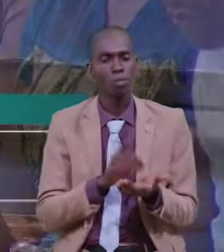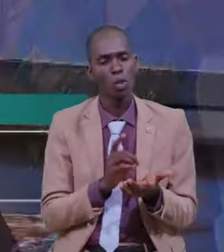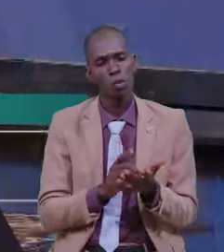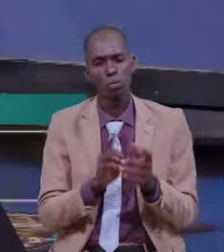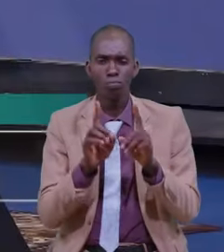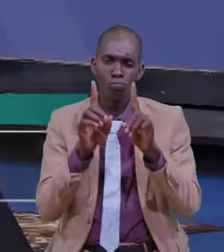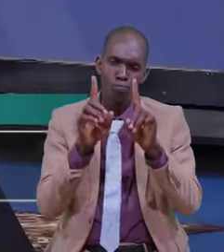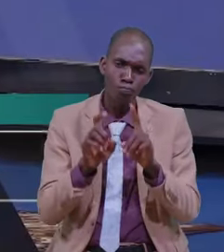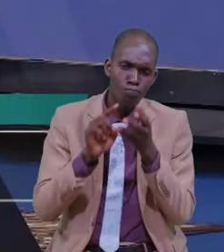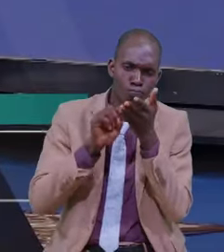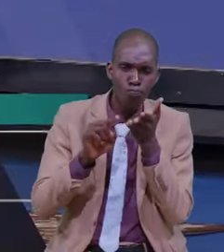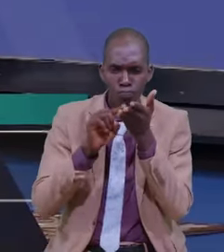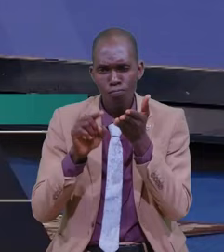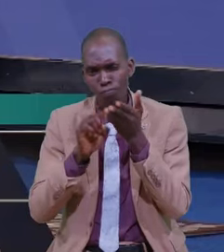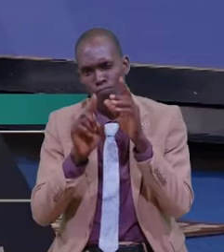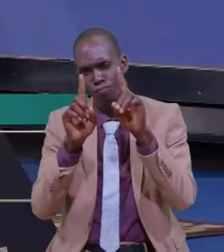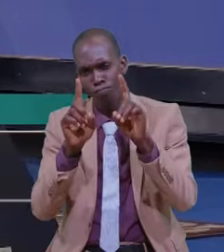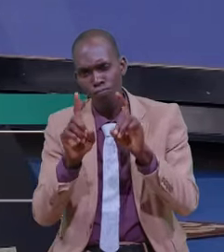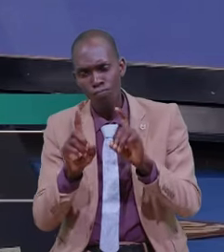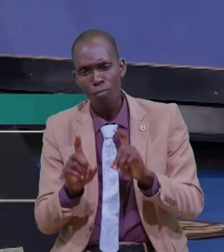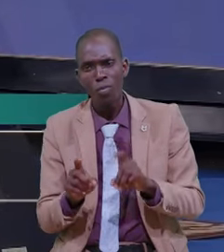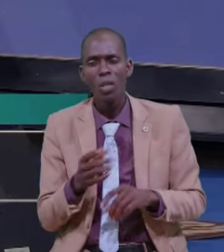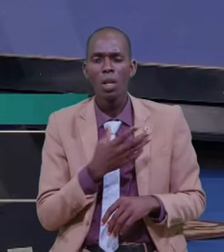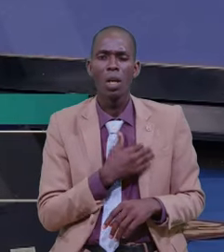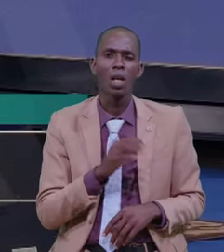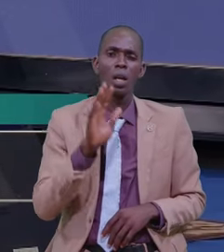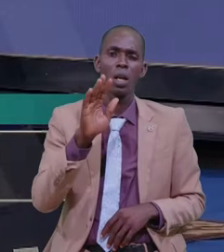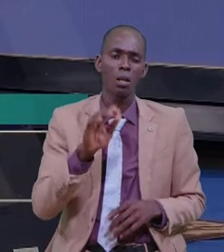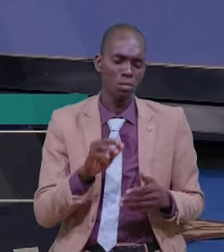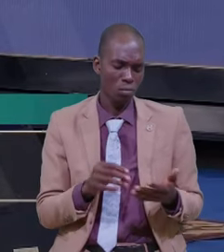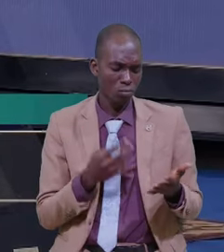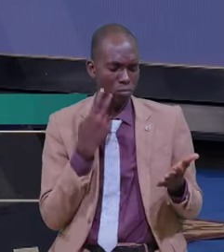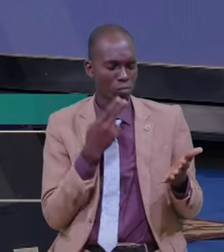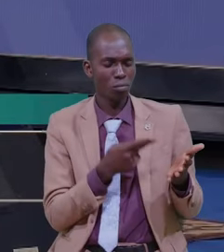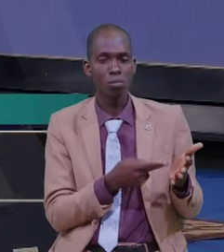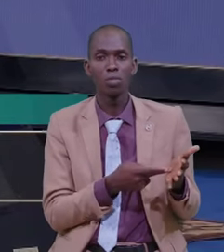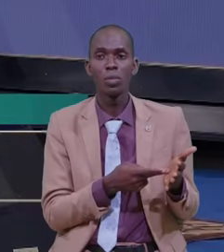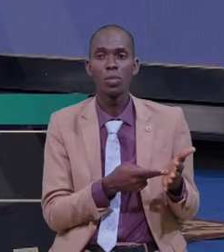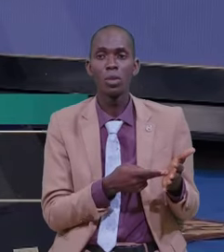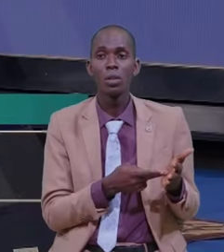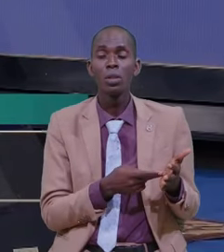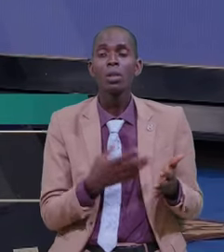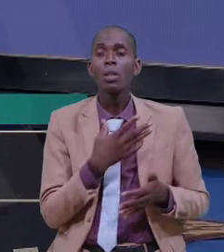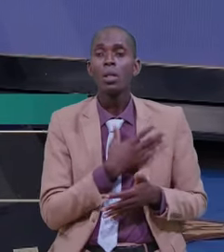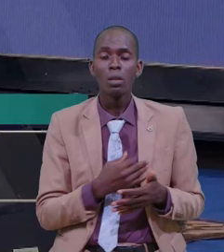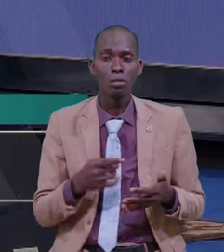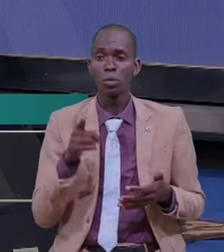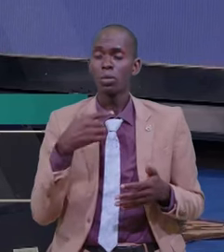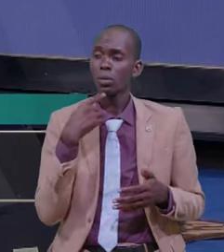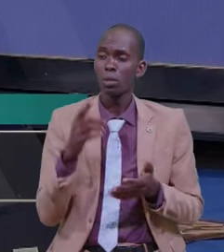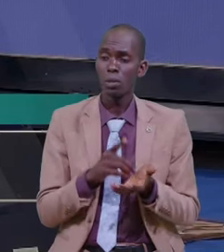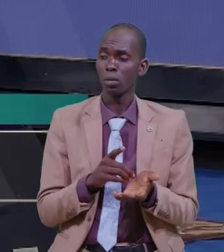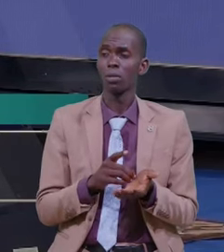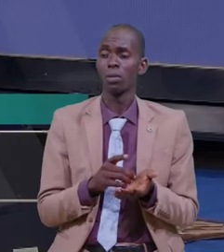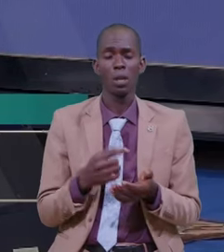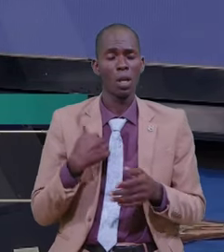and he's saying, this is what you have, mind what you say. No, doctor, I don't accept that. It's